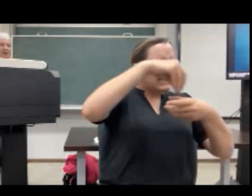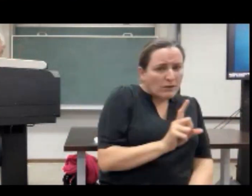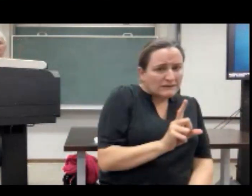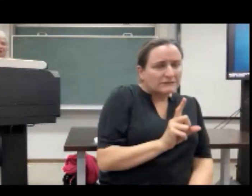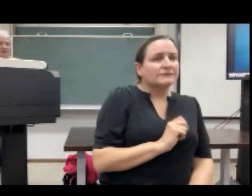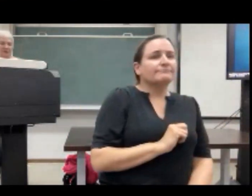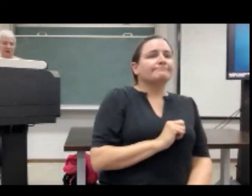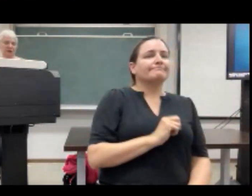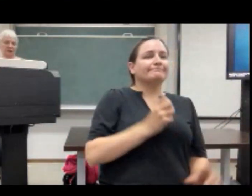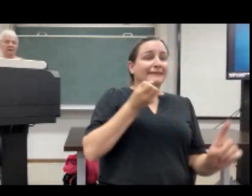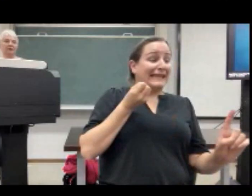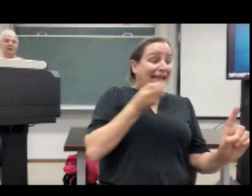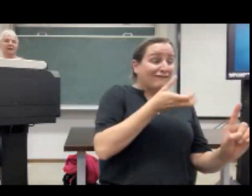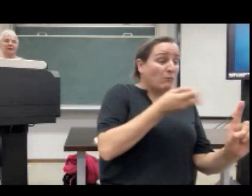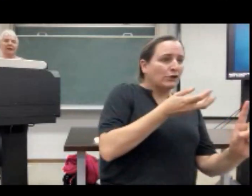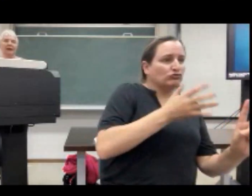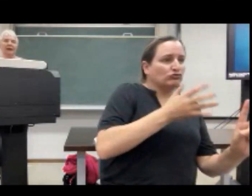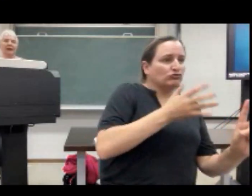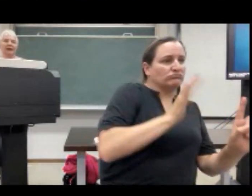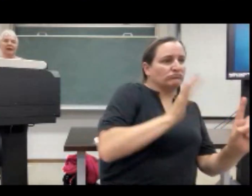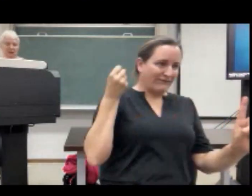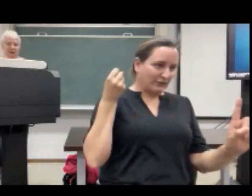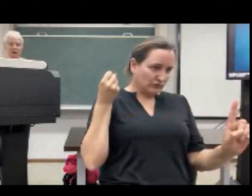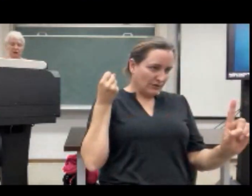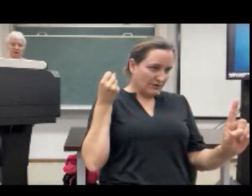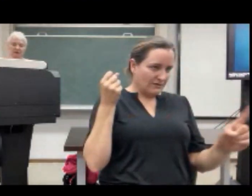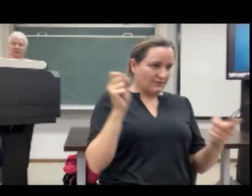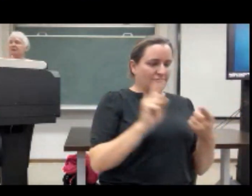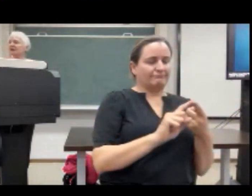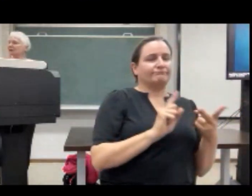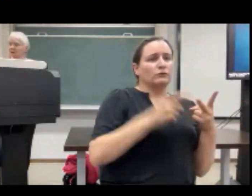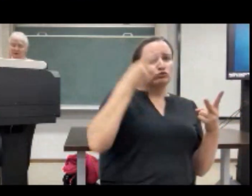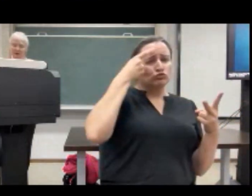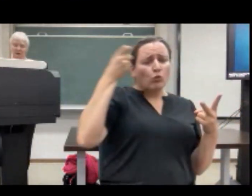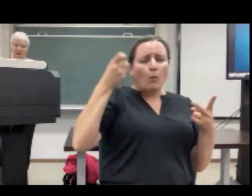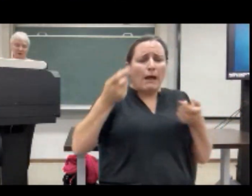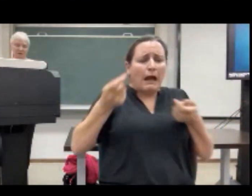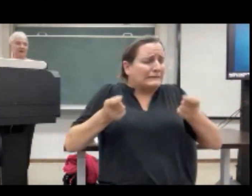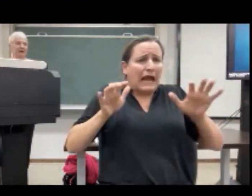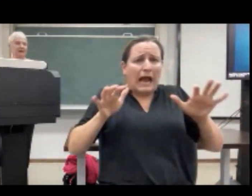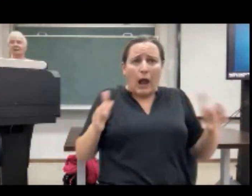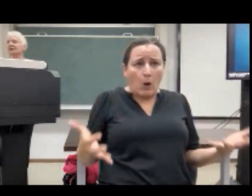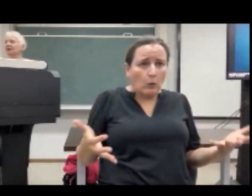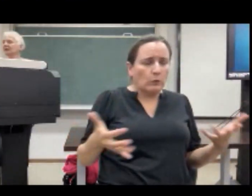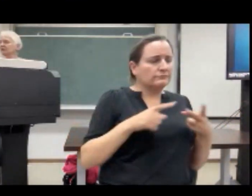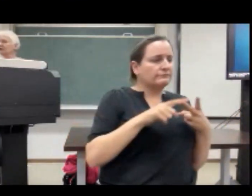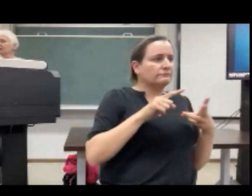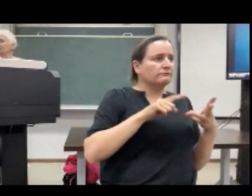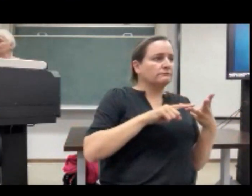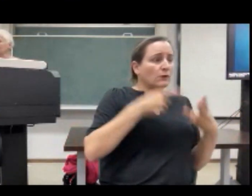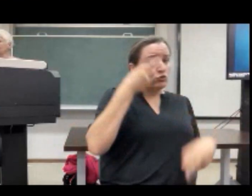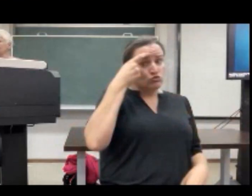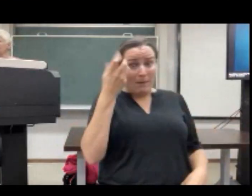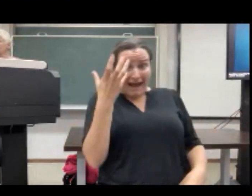deprivation, and managing trauma, diagnosis and treatment, and a few quite